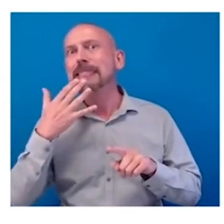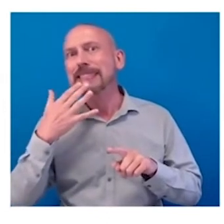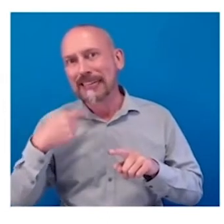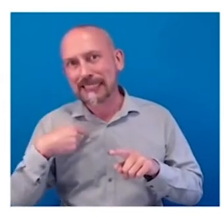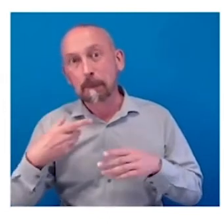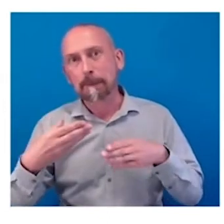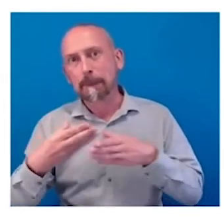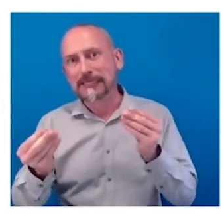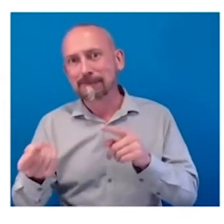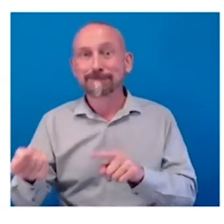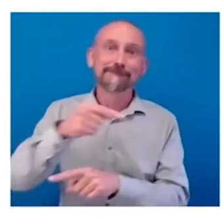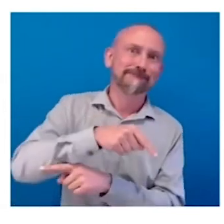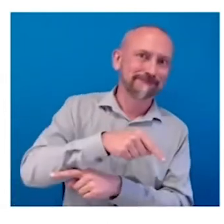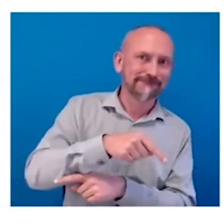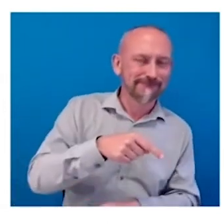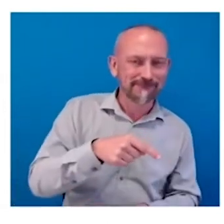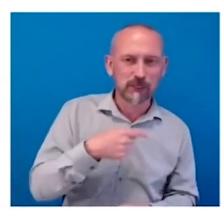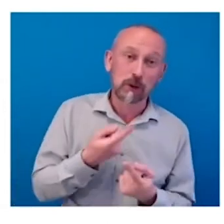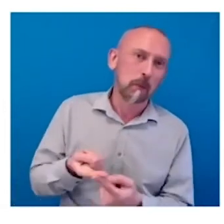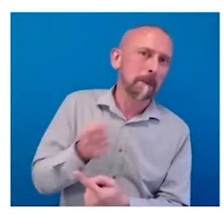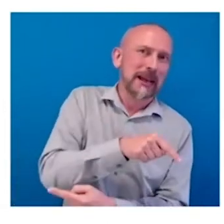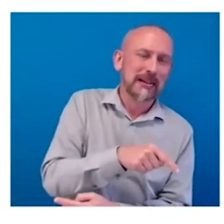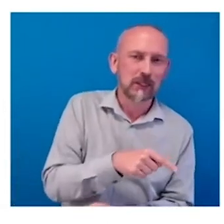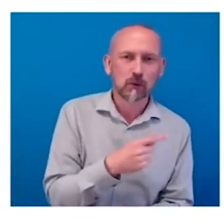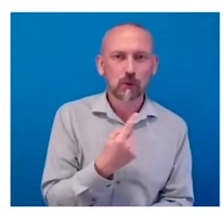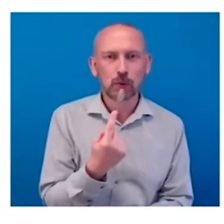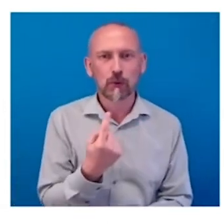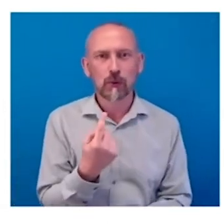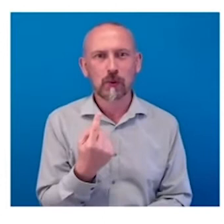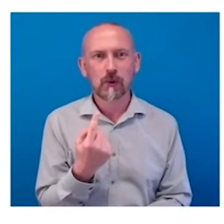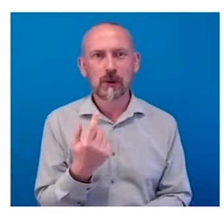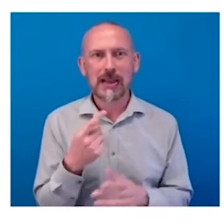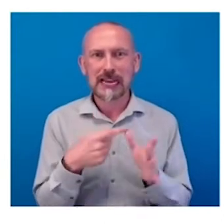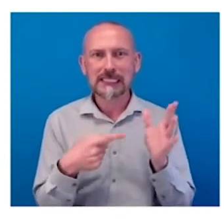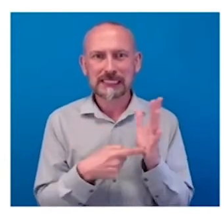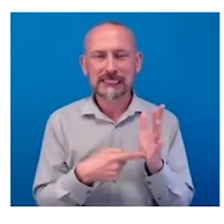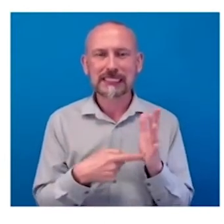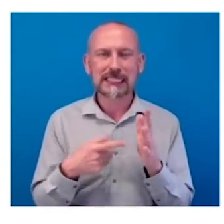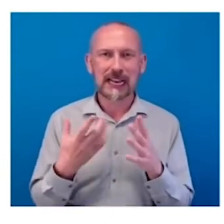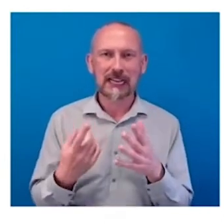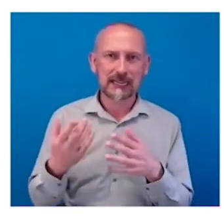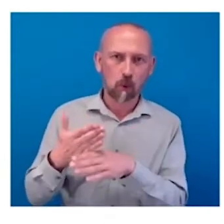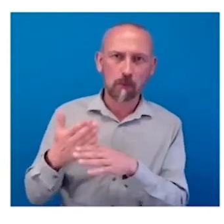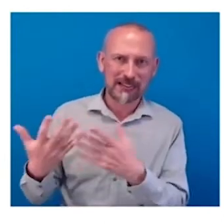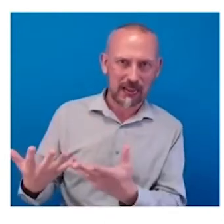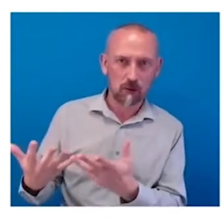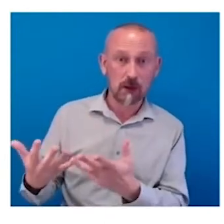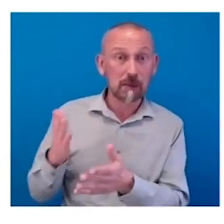slide. So that's a little overview of why 18 employment now. But what we're actually doing is a